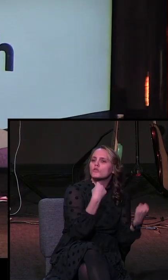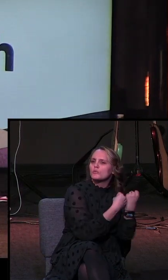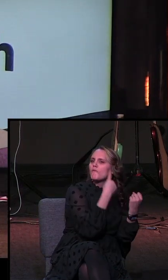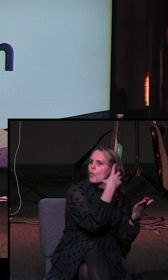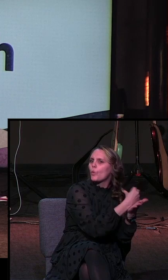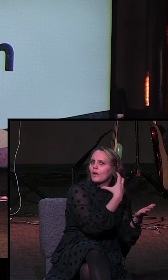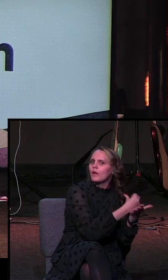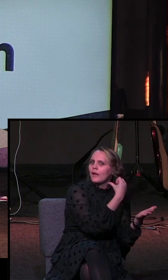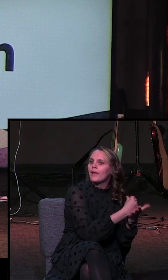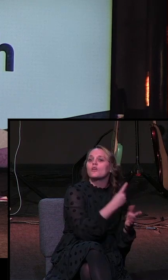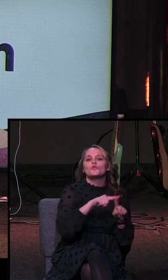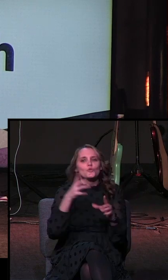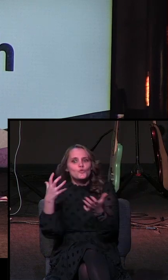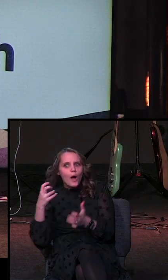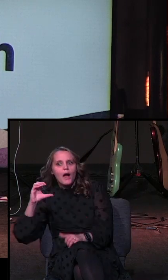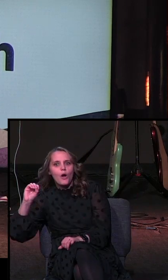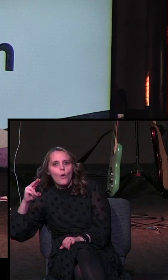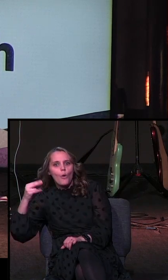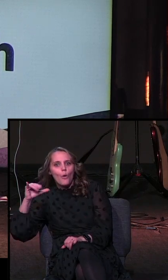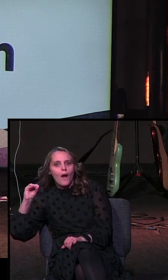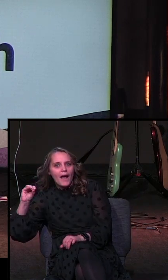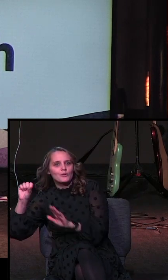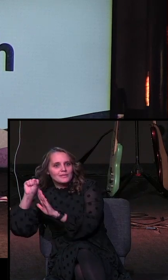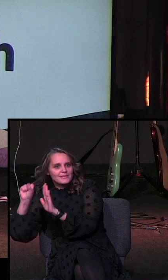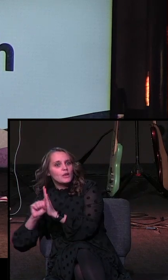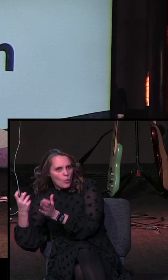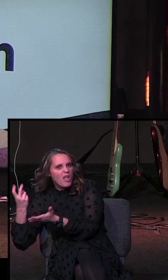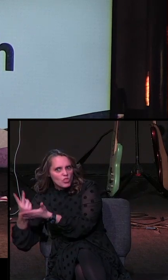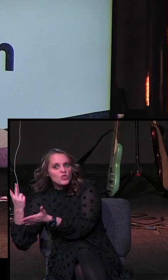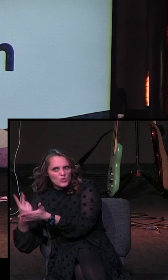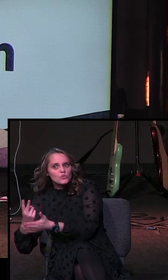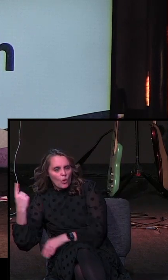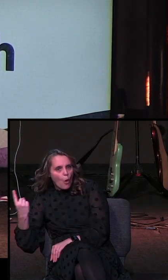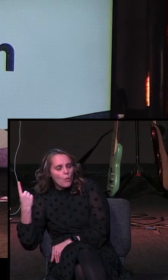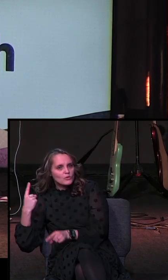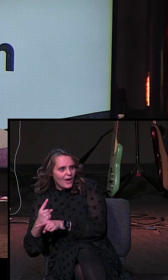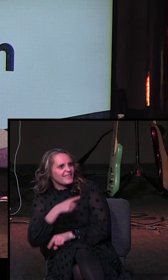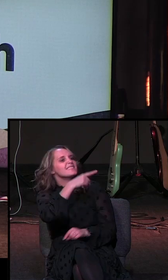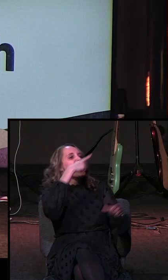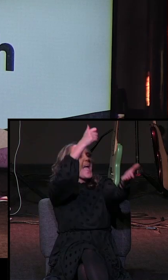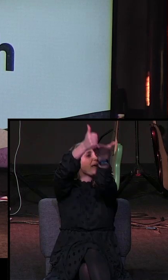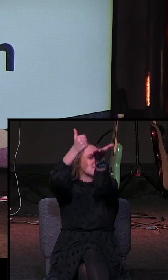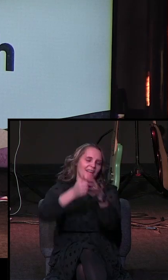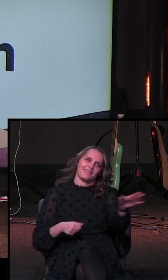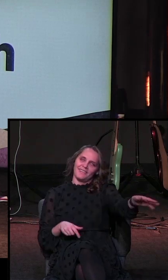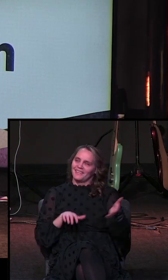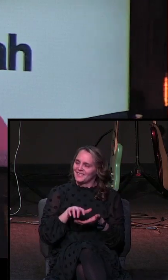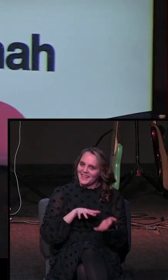Ohio State to lose. Right, all the time, like any way they possibly can. Amen. Amen. That's